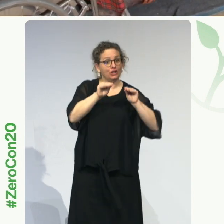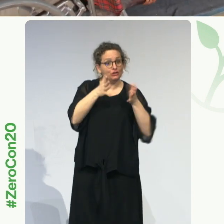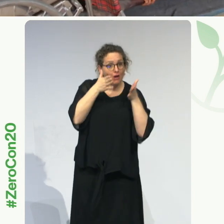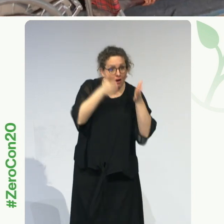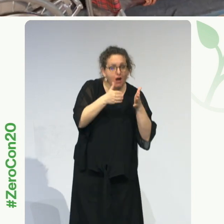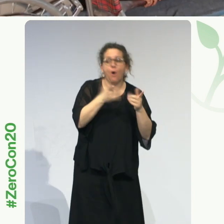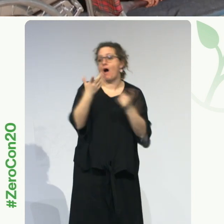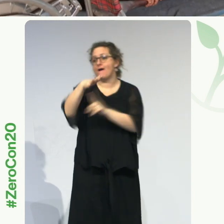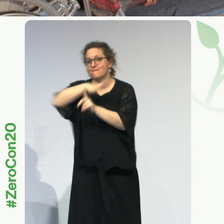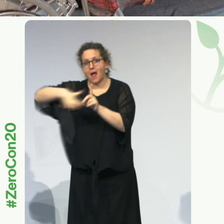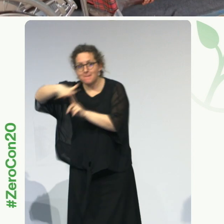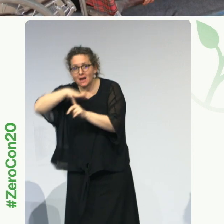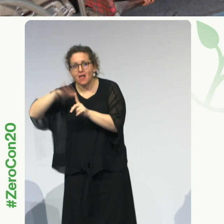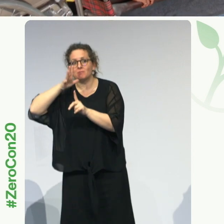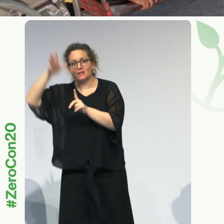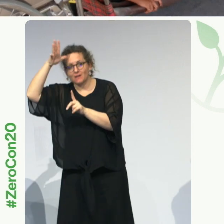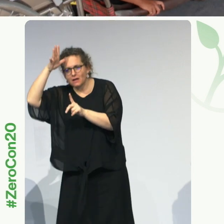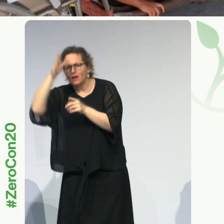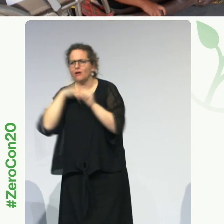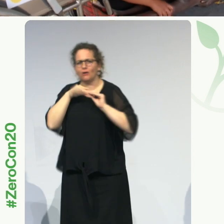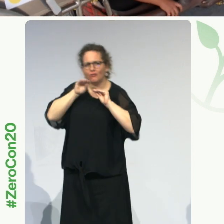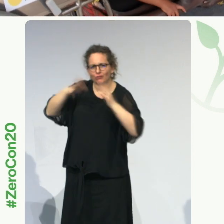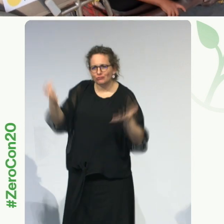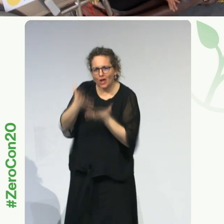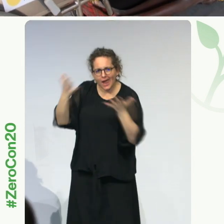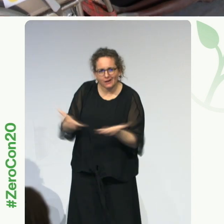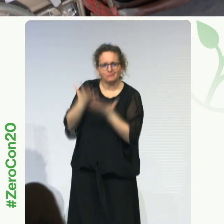and offers training to relief workers.